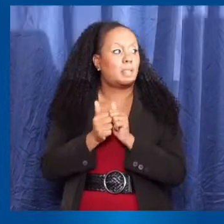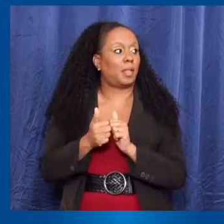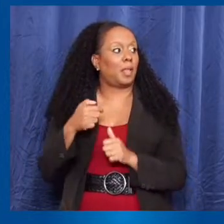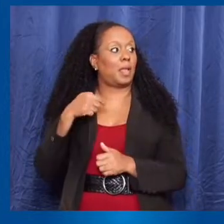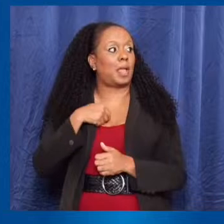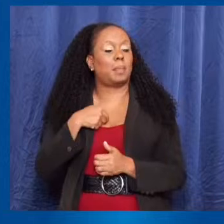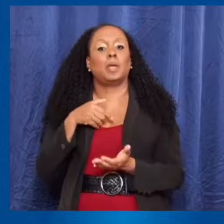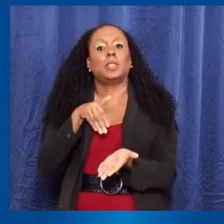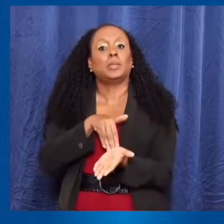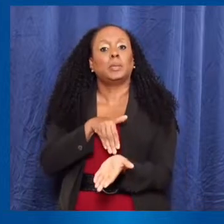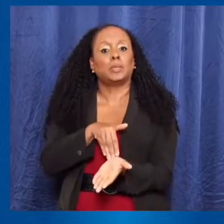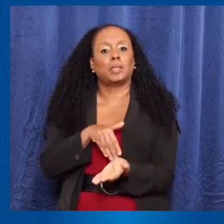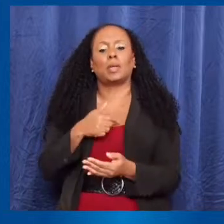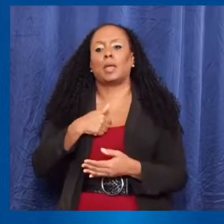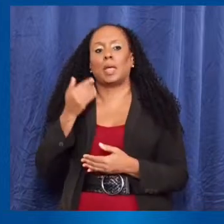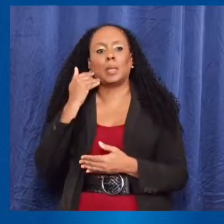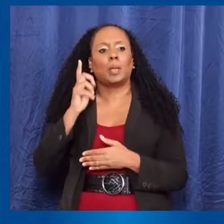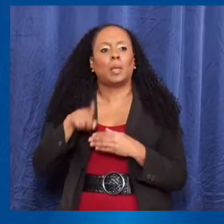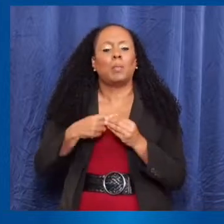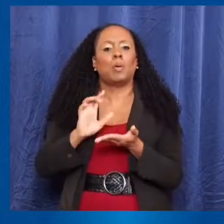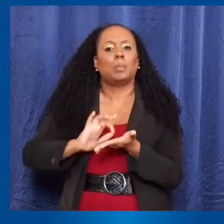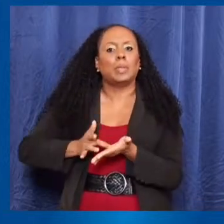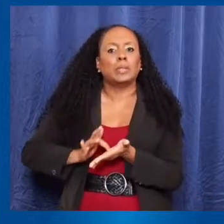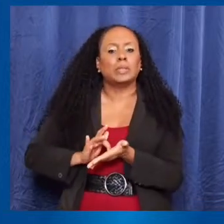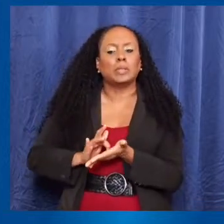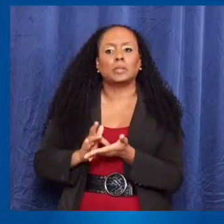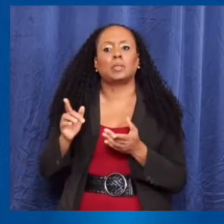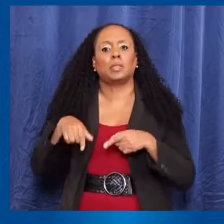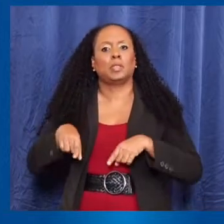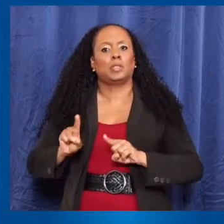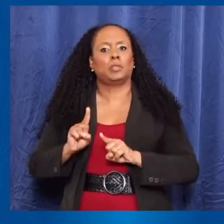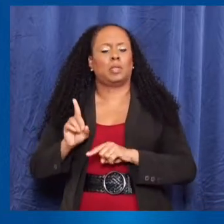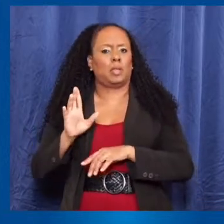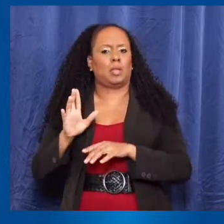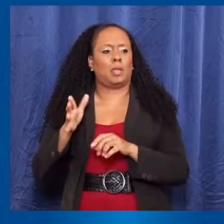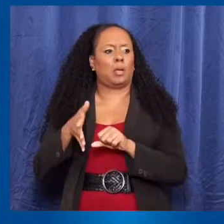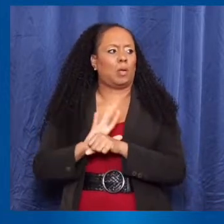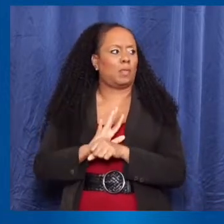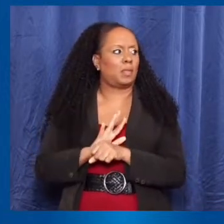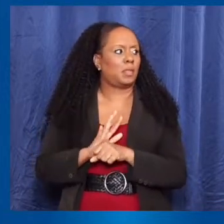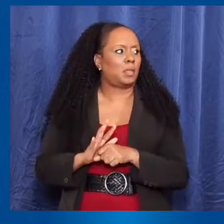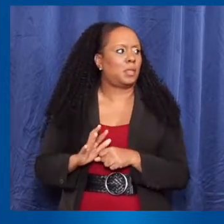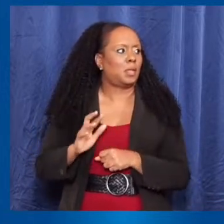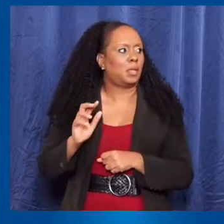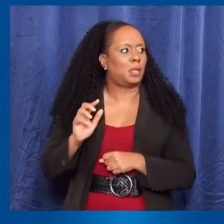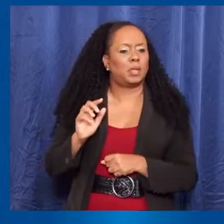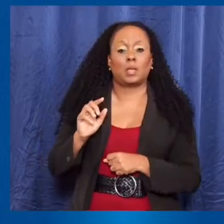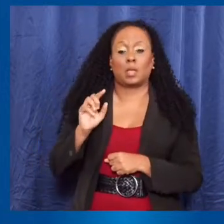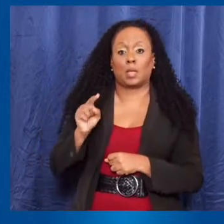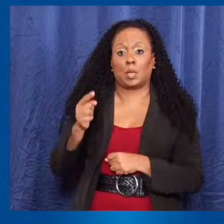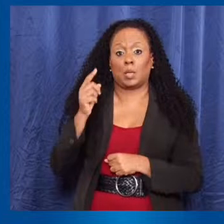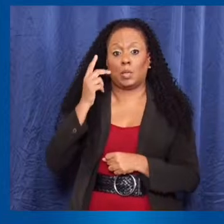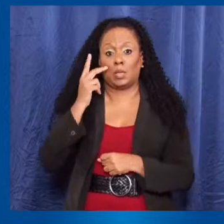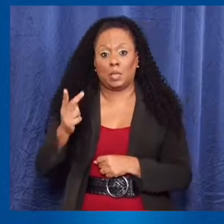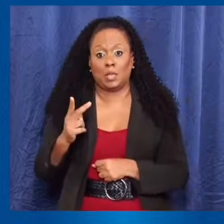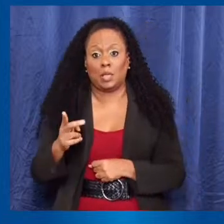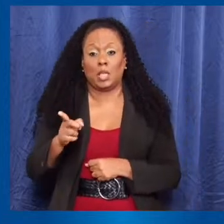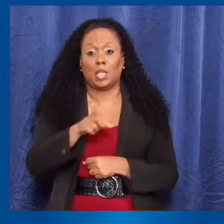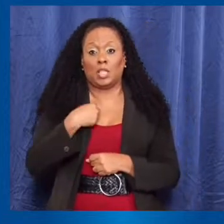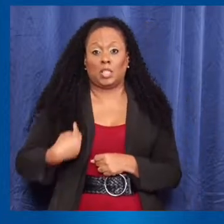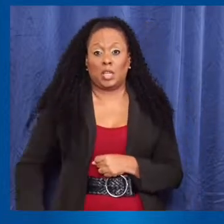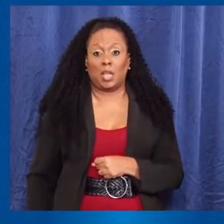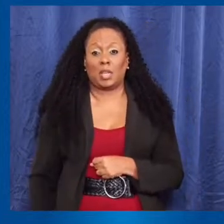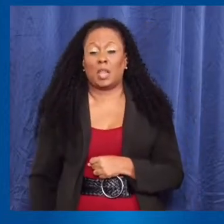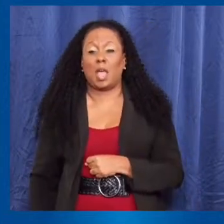I know what it means during the pandemic. You see that a virus from China arrived and changed the life